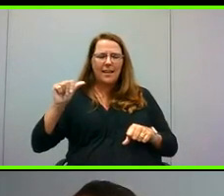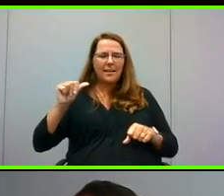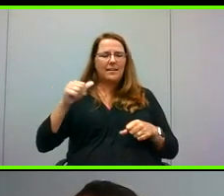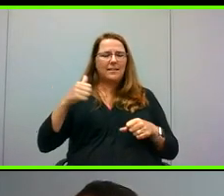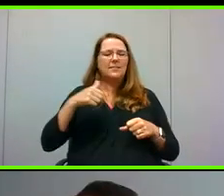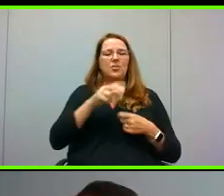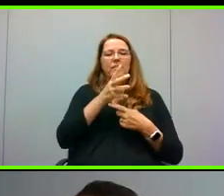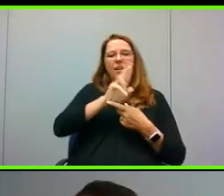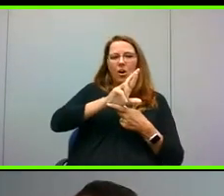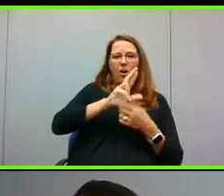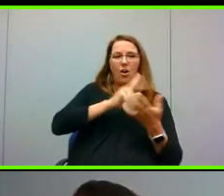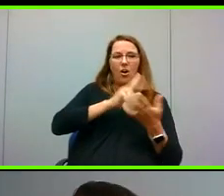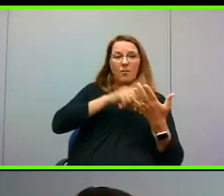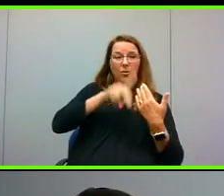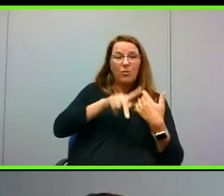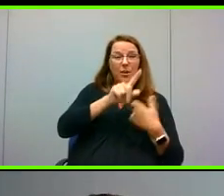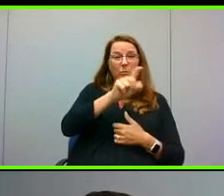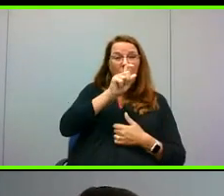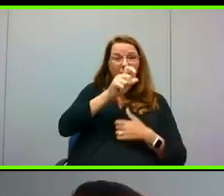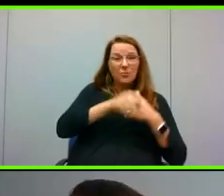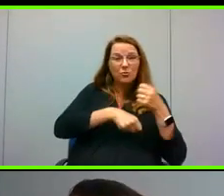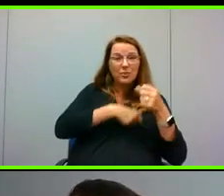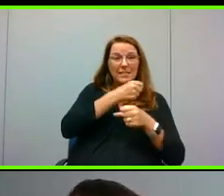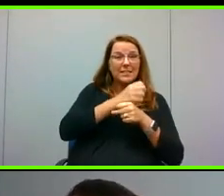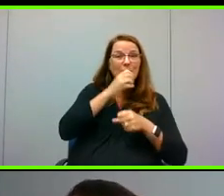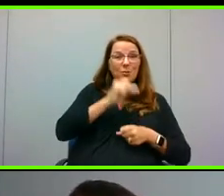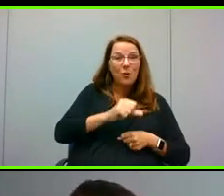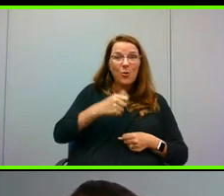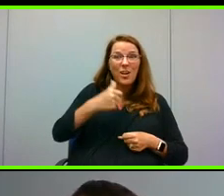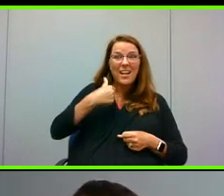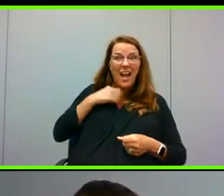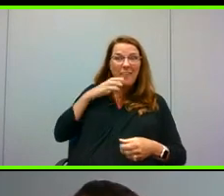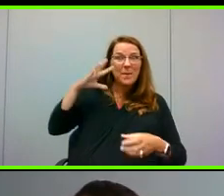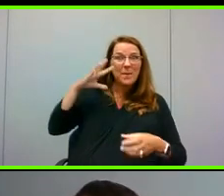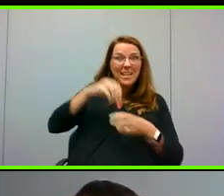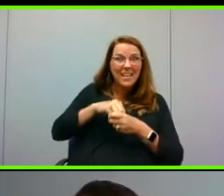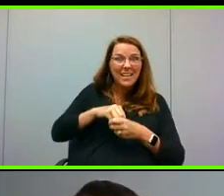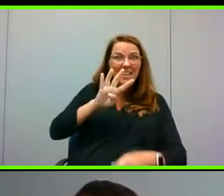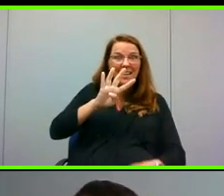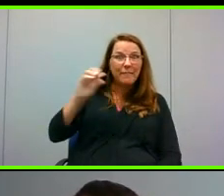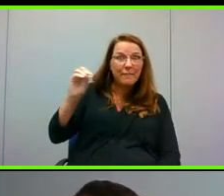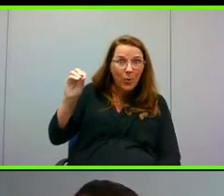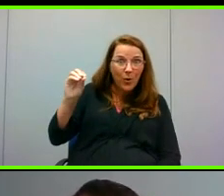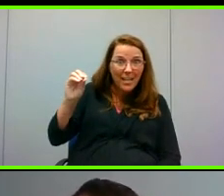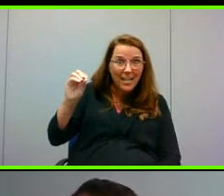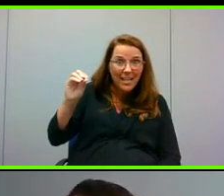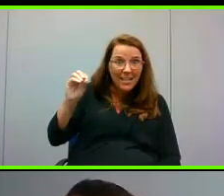is 100 years old, and I've been in it 40. So have you, Dee Dee.